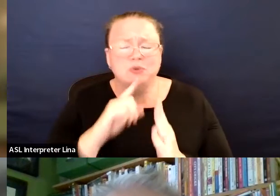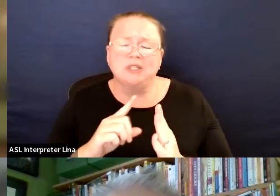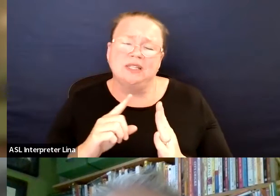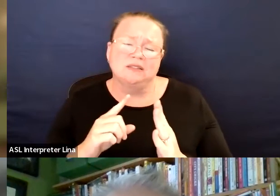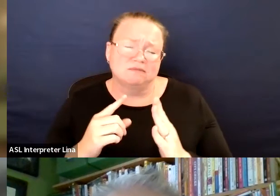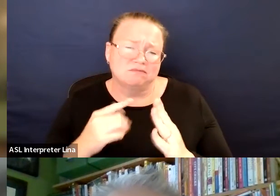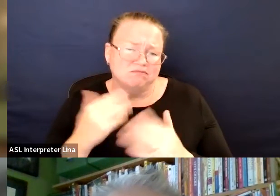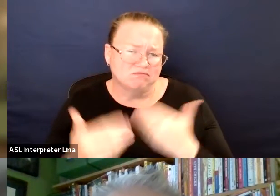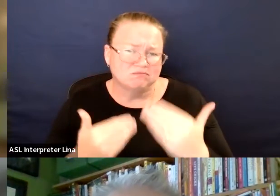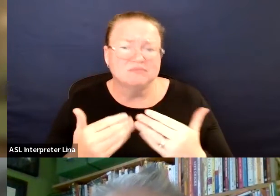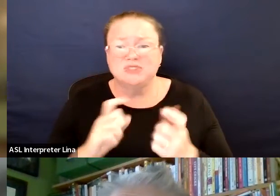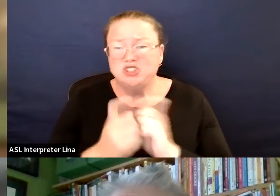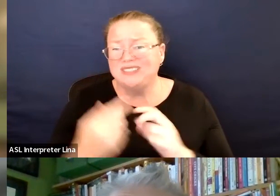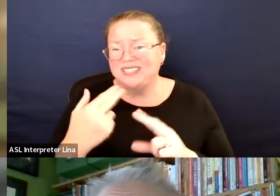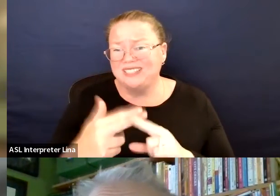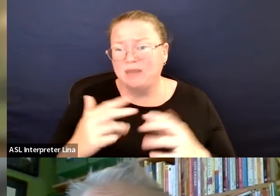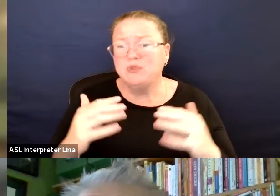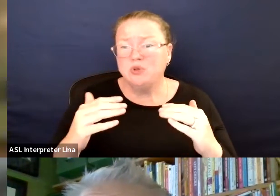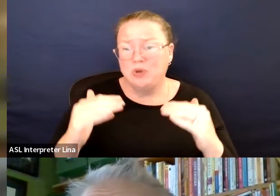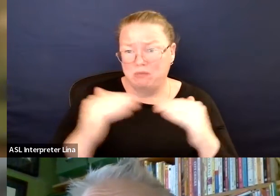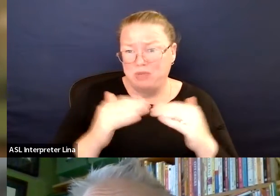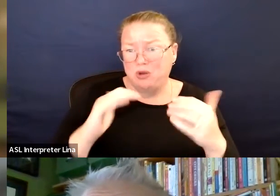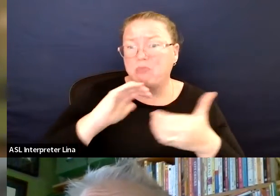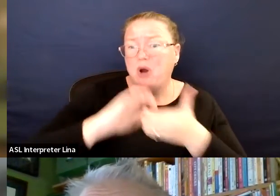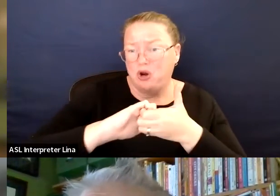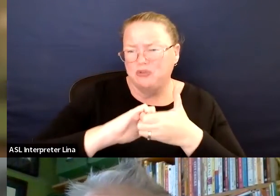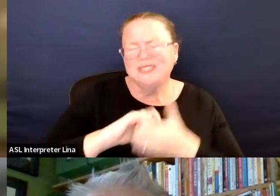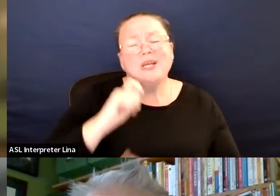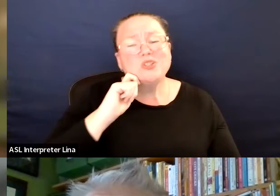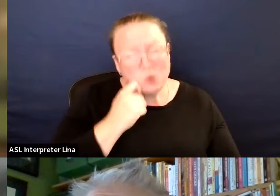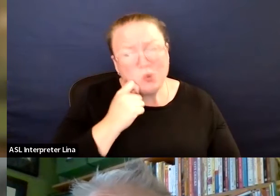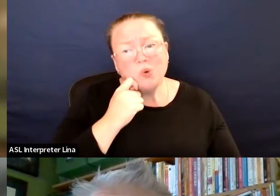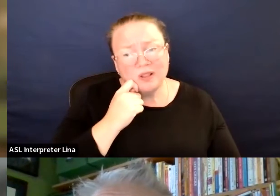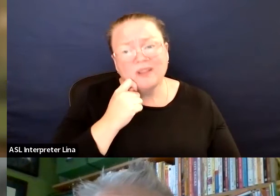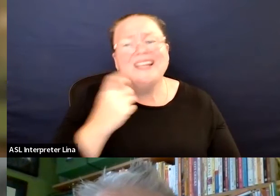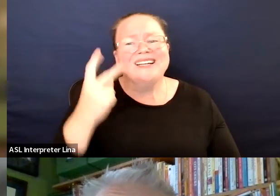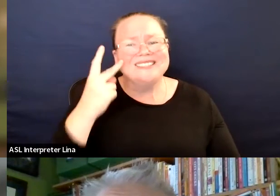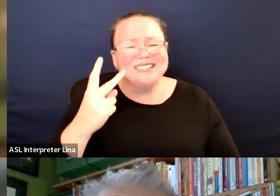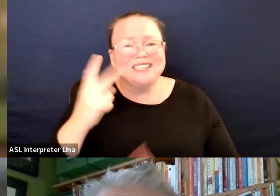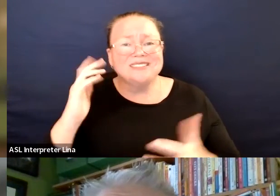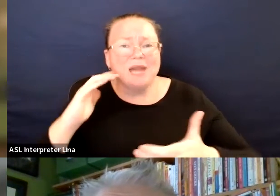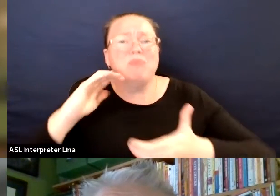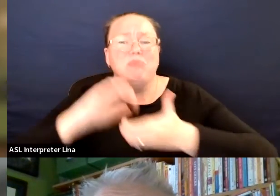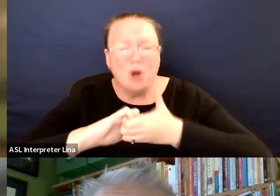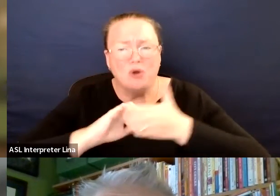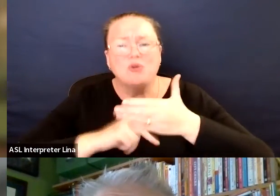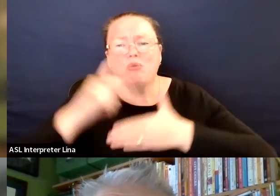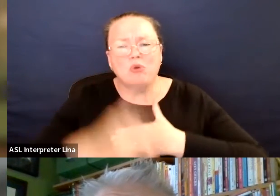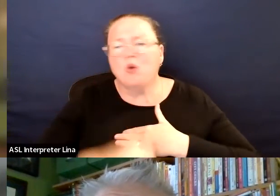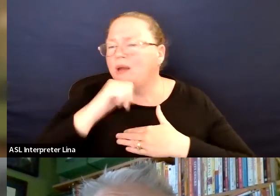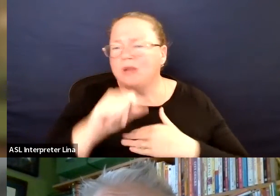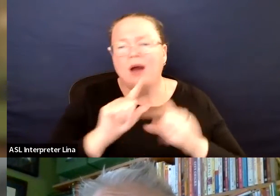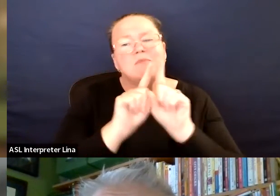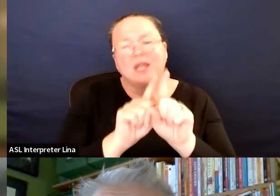said, changing the name to Peer Partnership, I think is really cool, and looking at it as a partnering program rather than like a mentoring